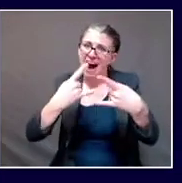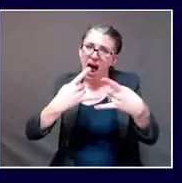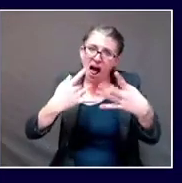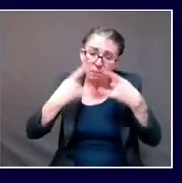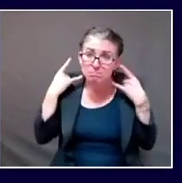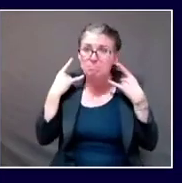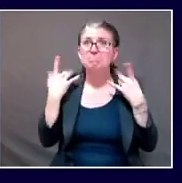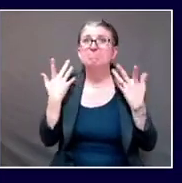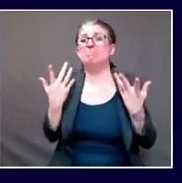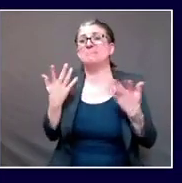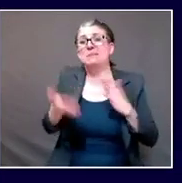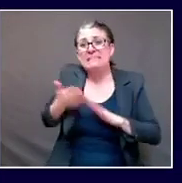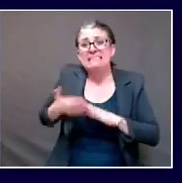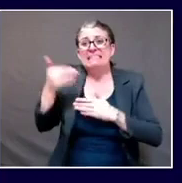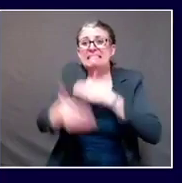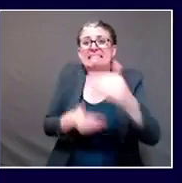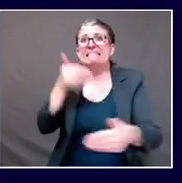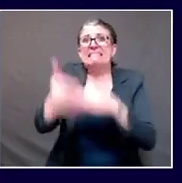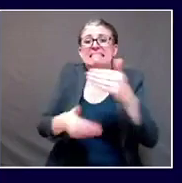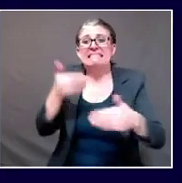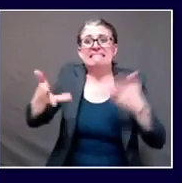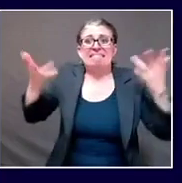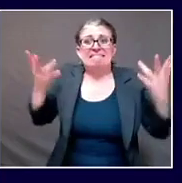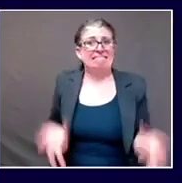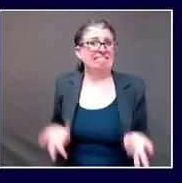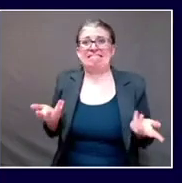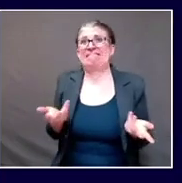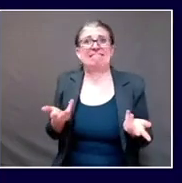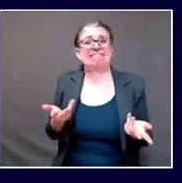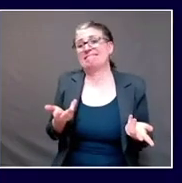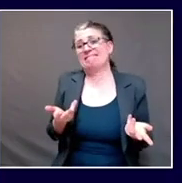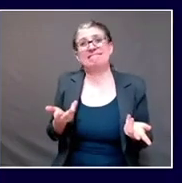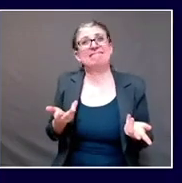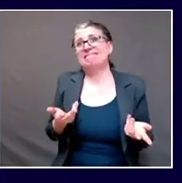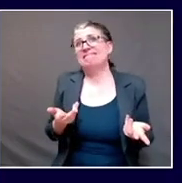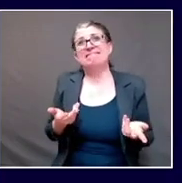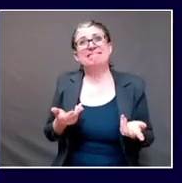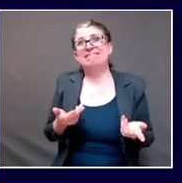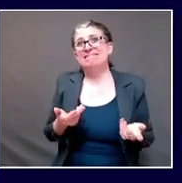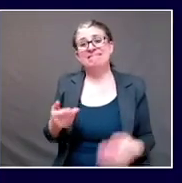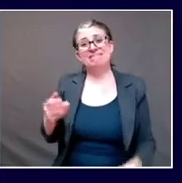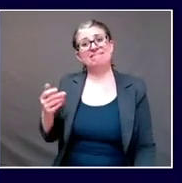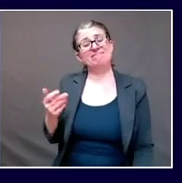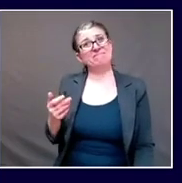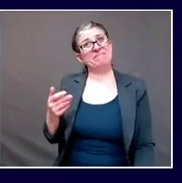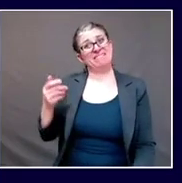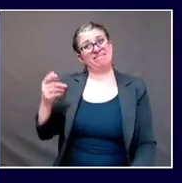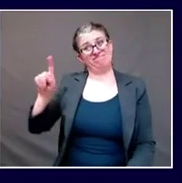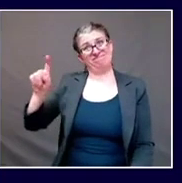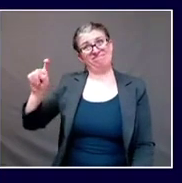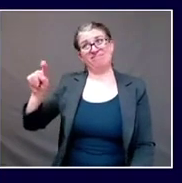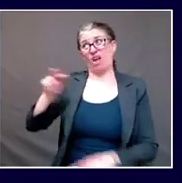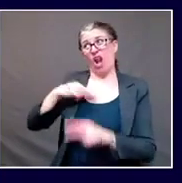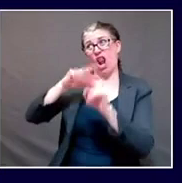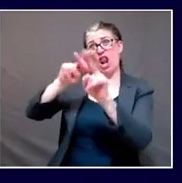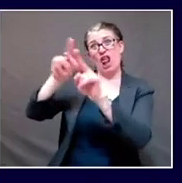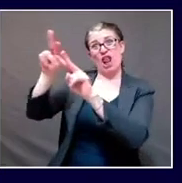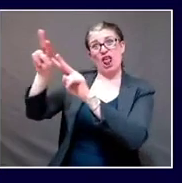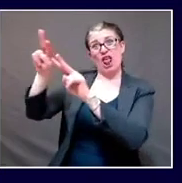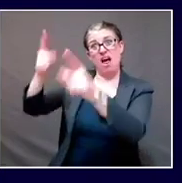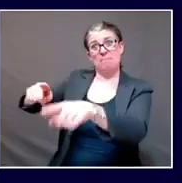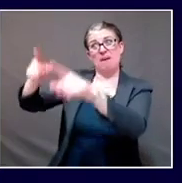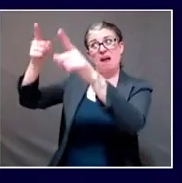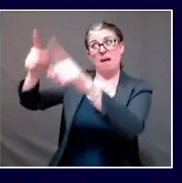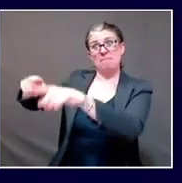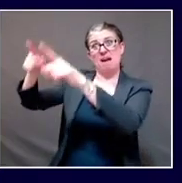Those are, I think, very extreme measures, but they are there as tools. And we did that, some of that